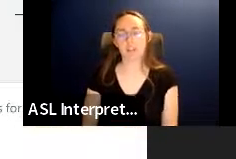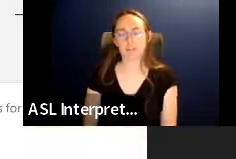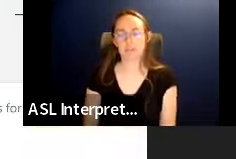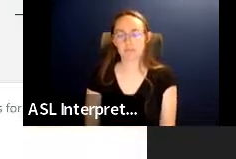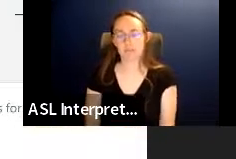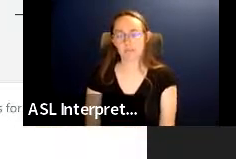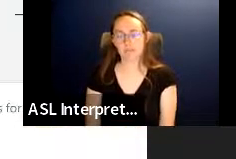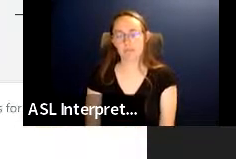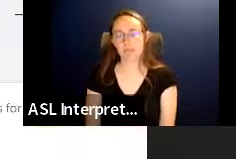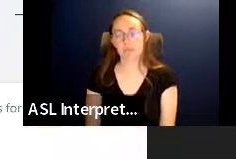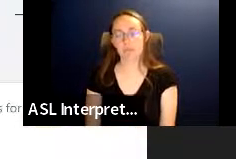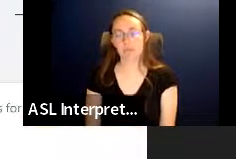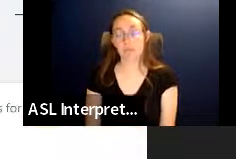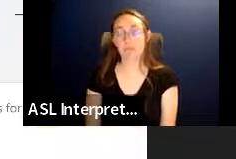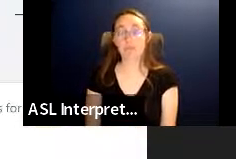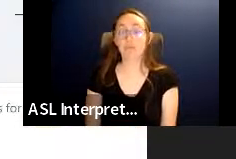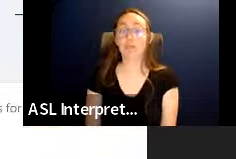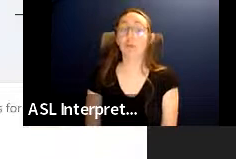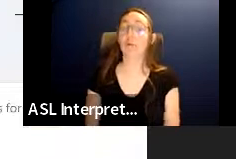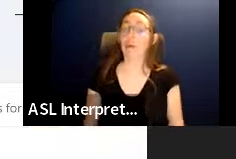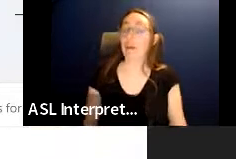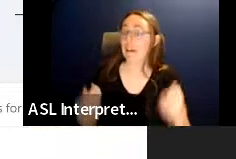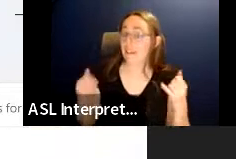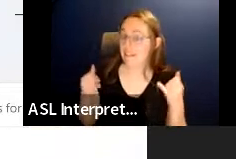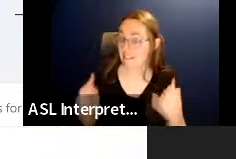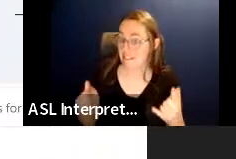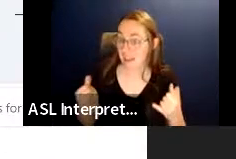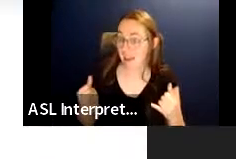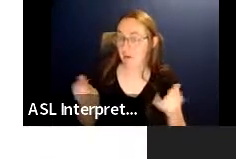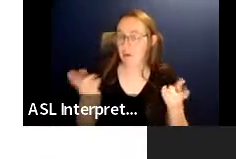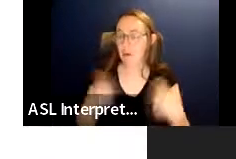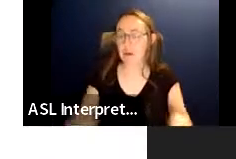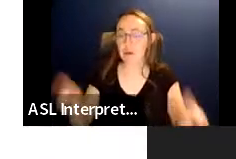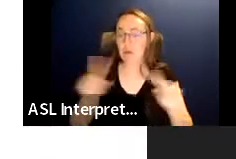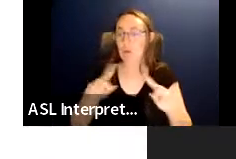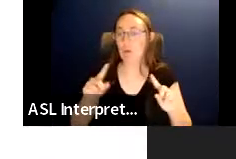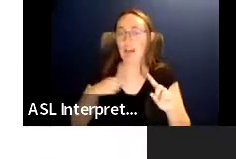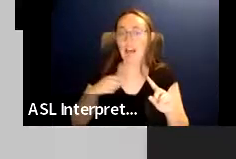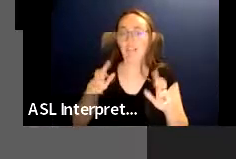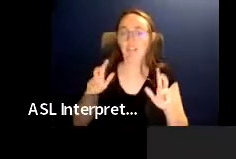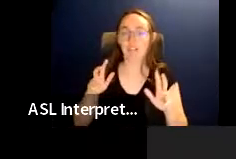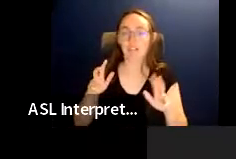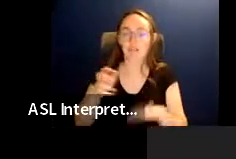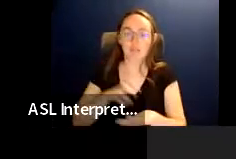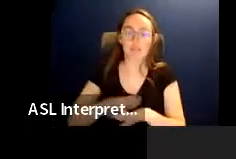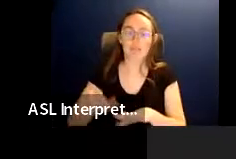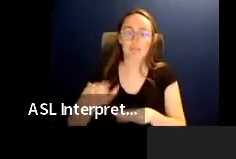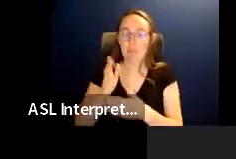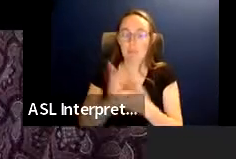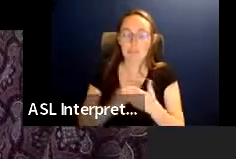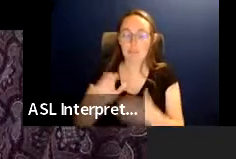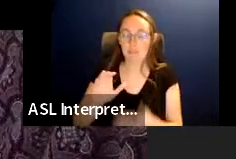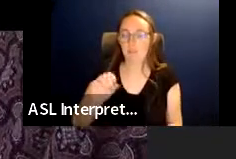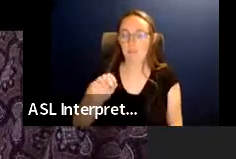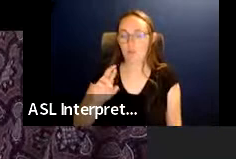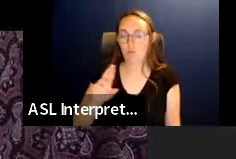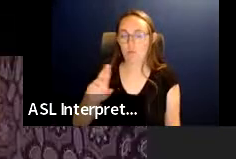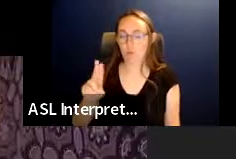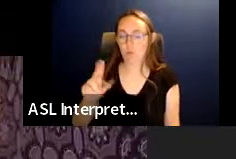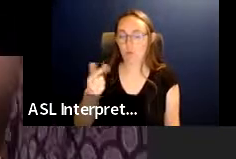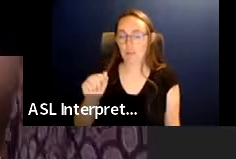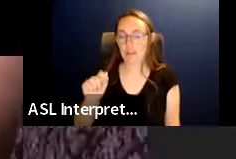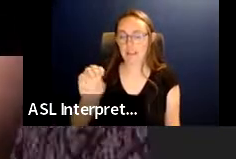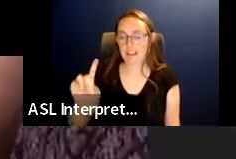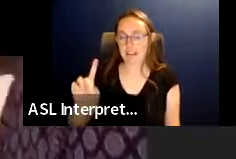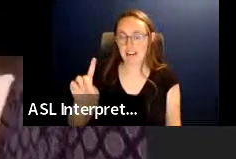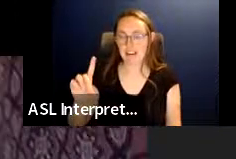Now you have a scrap piece of corrugated plastic that we're going to use to turn into a document. All right, I want to